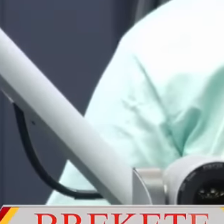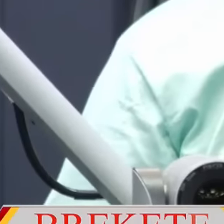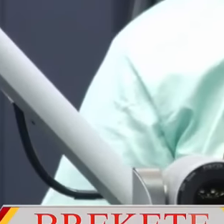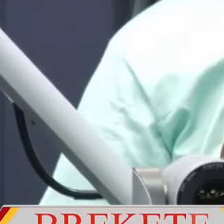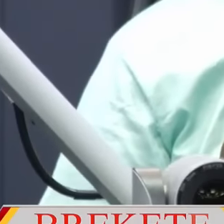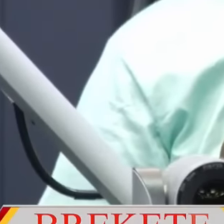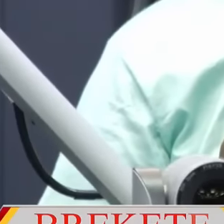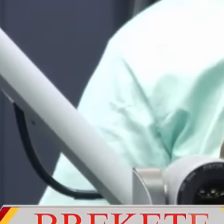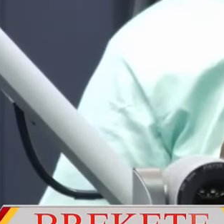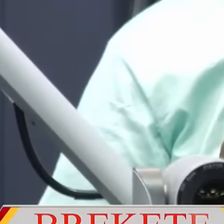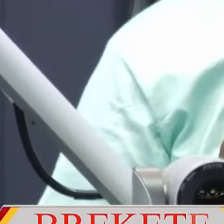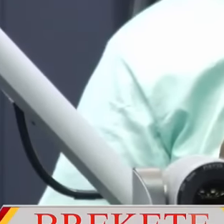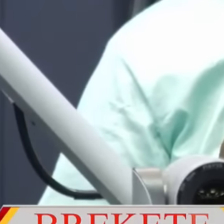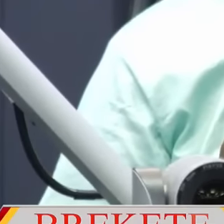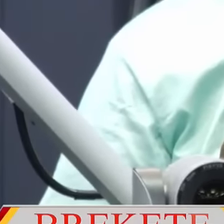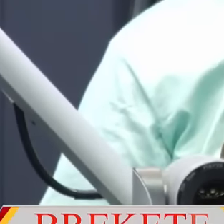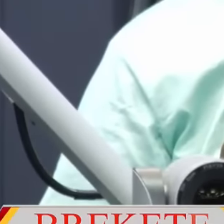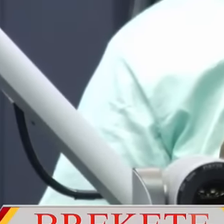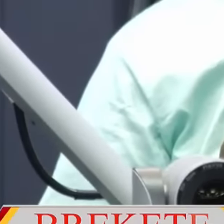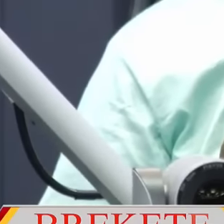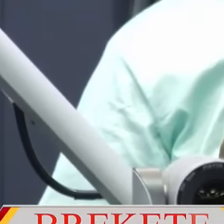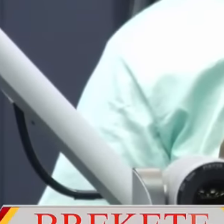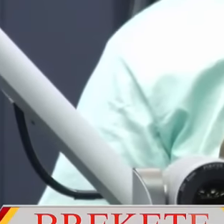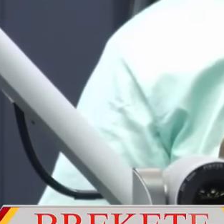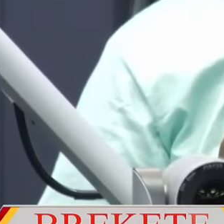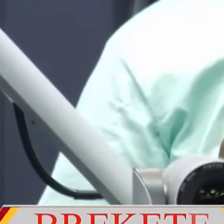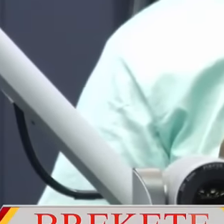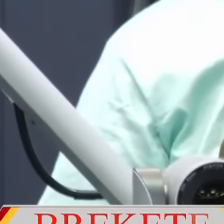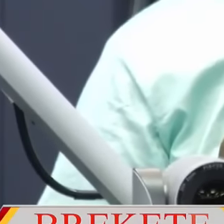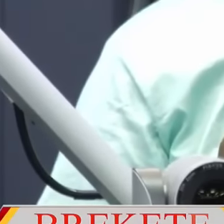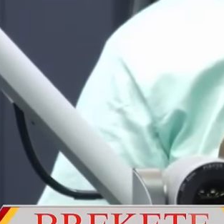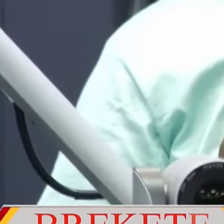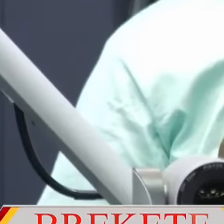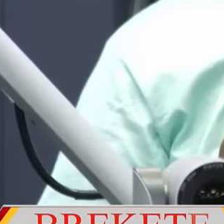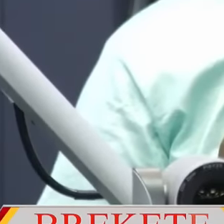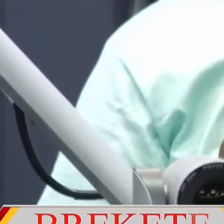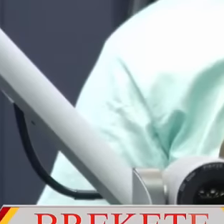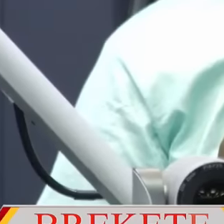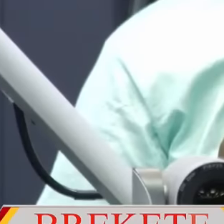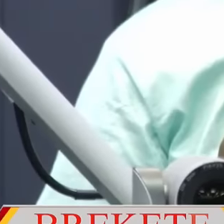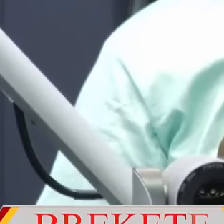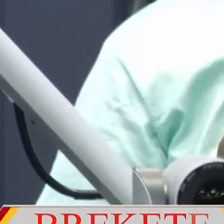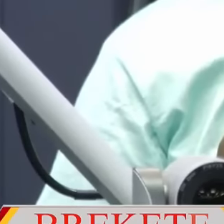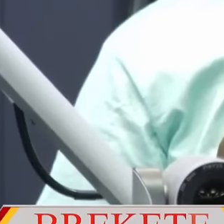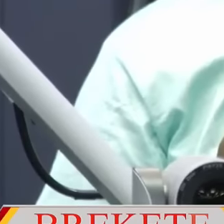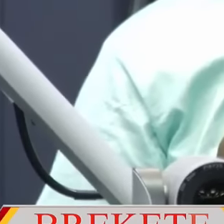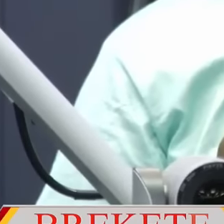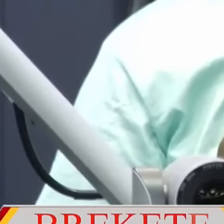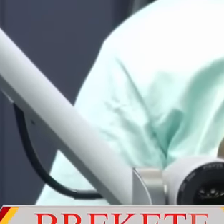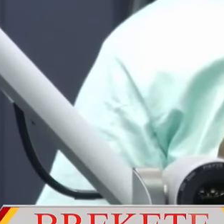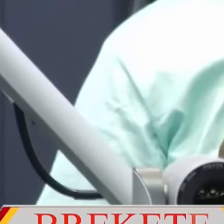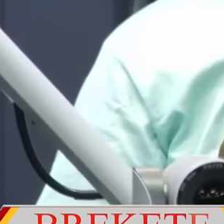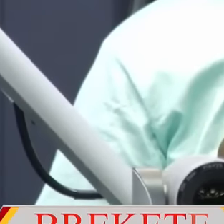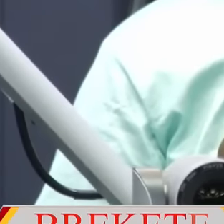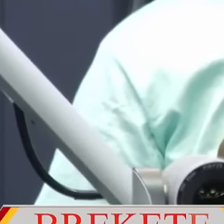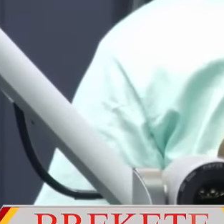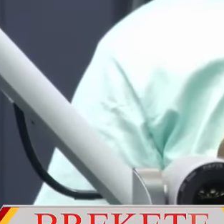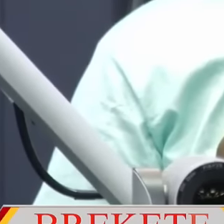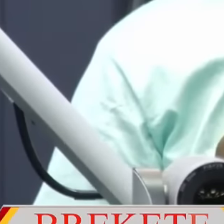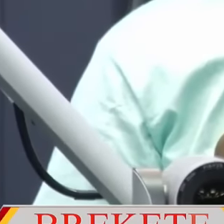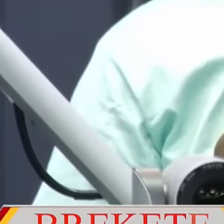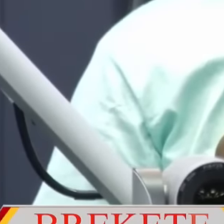ni mai magana saboda ta baya mini da abubuwan da yake nufi to yan ba matsala aka kwana irin wata ɗaya ko kuma kusan